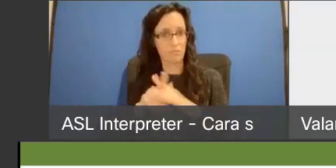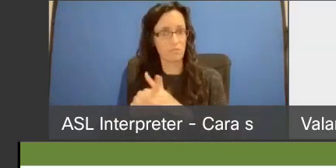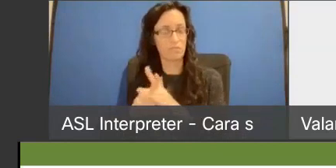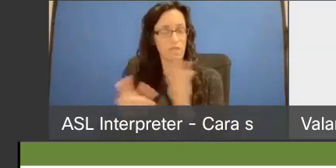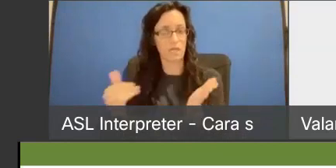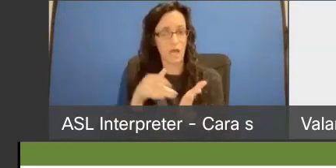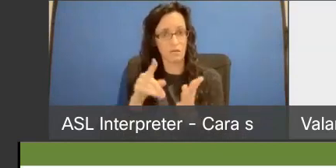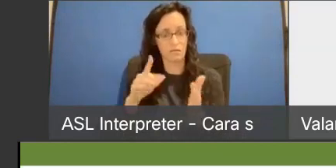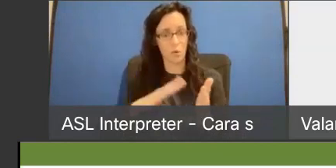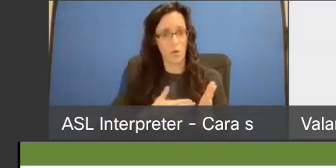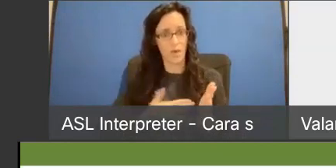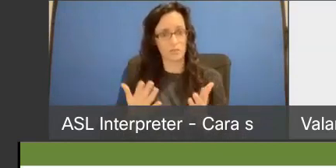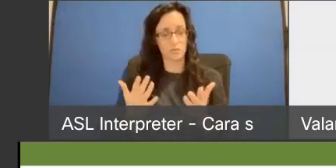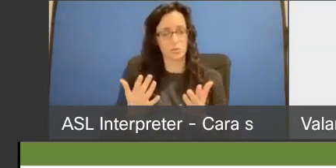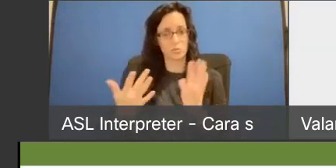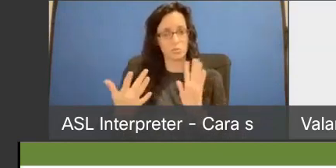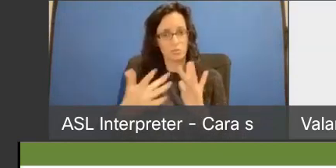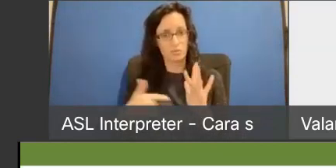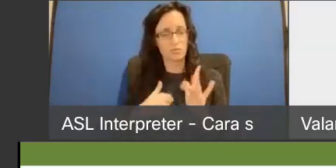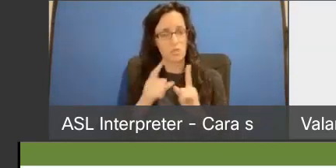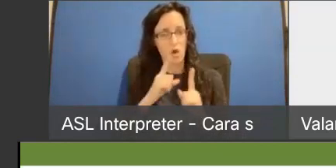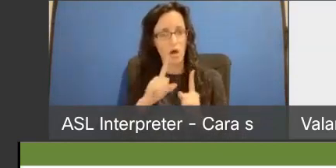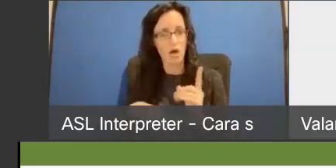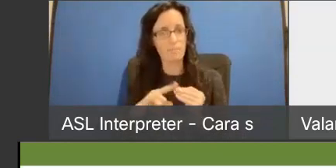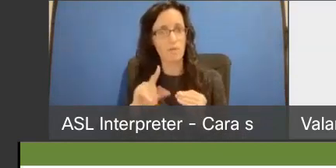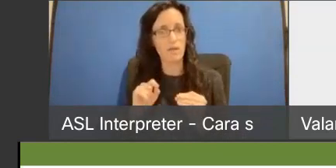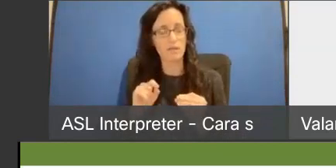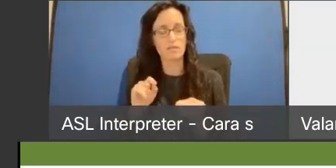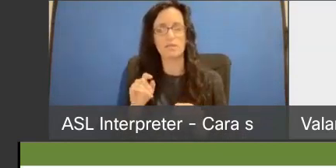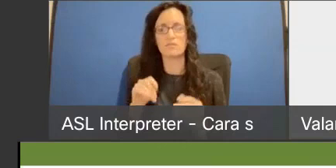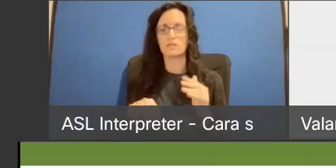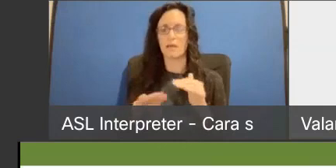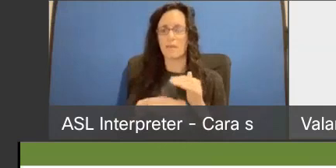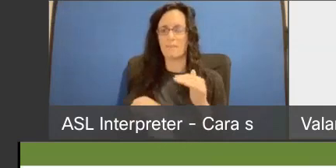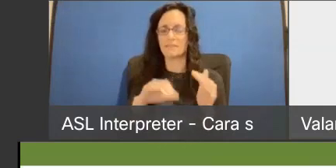talk about? Just not leaving it on the table, basically, but